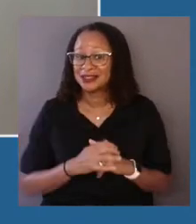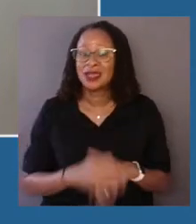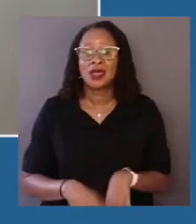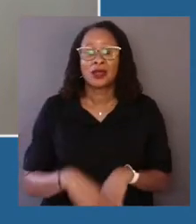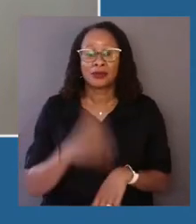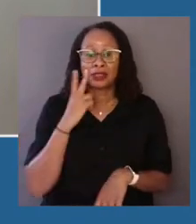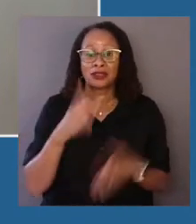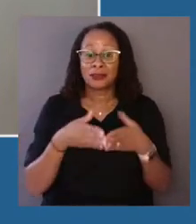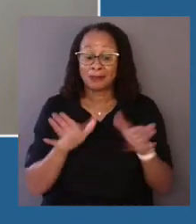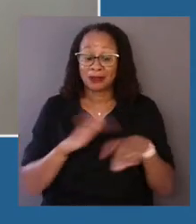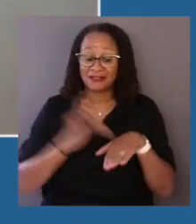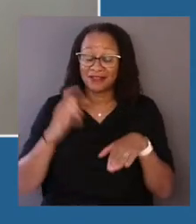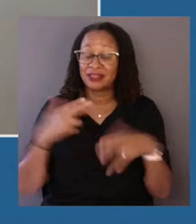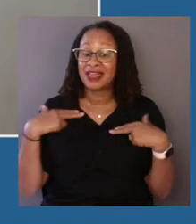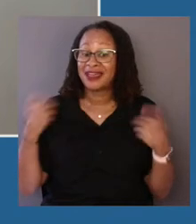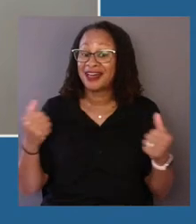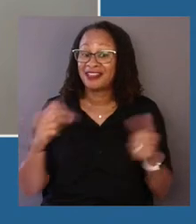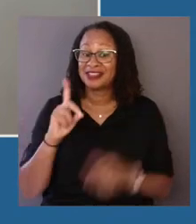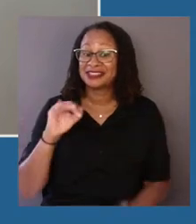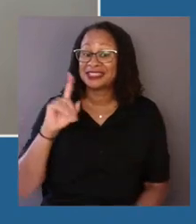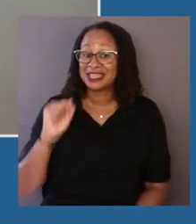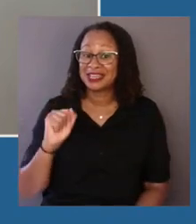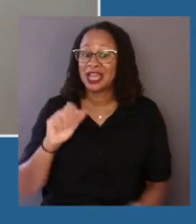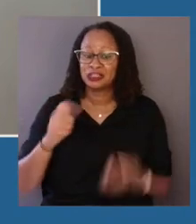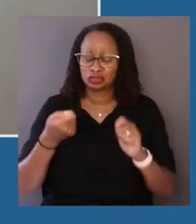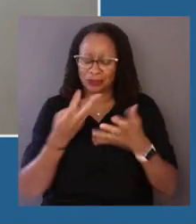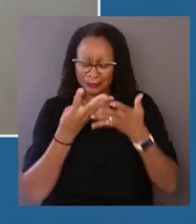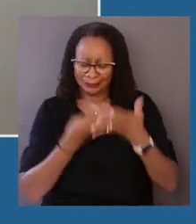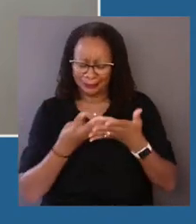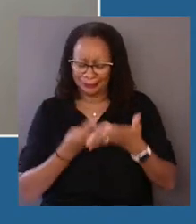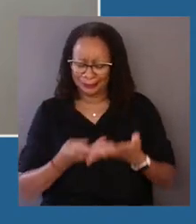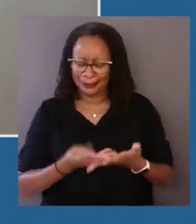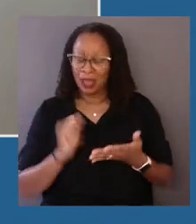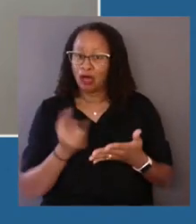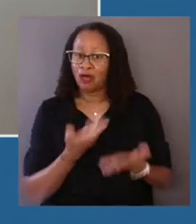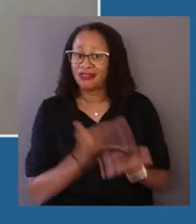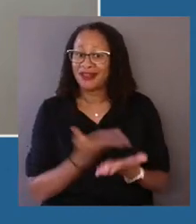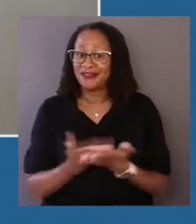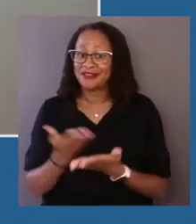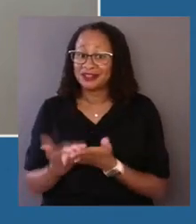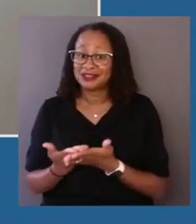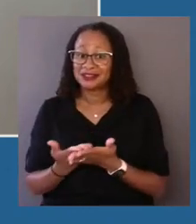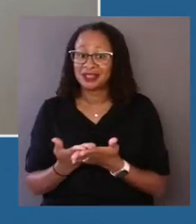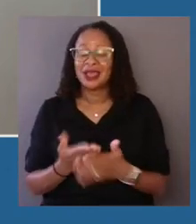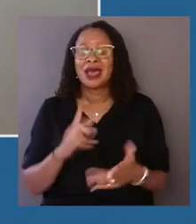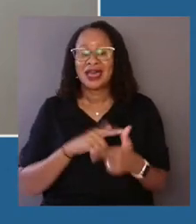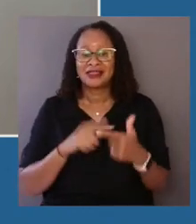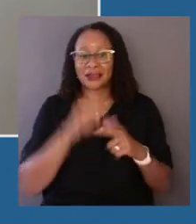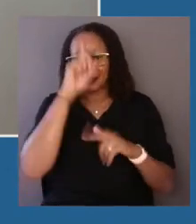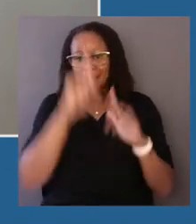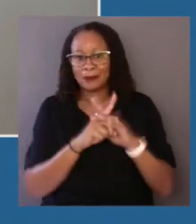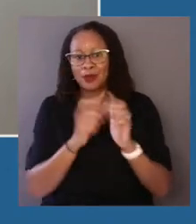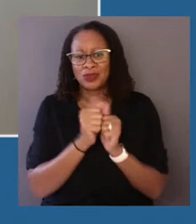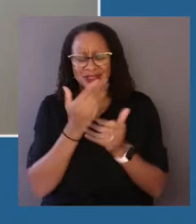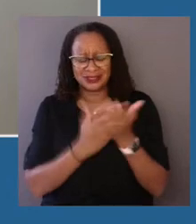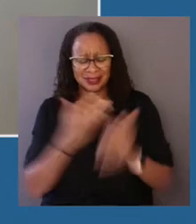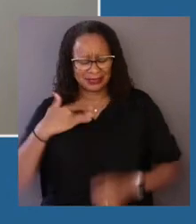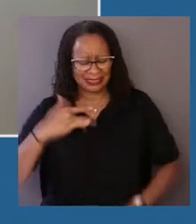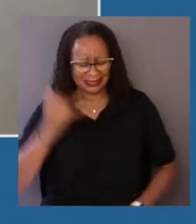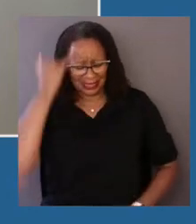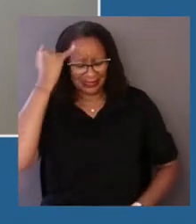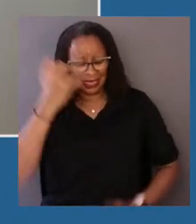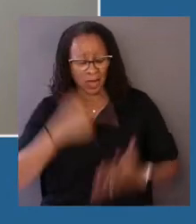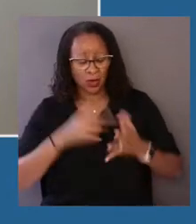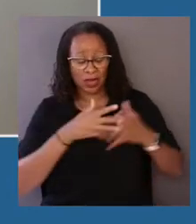available health data to try to synthesize all of the evidence on this front and come up with some sense of what Americans are paying